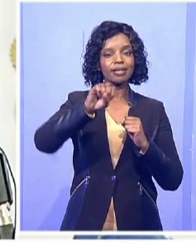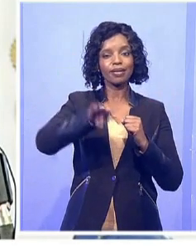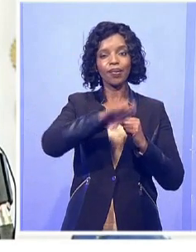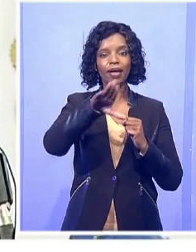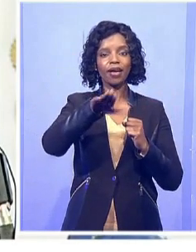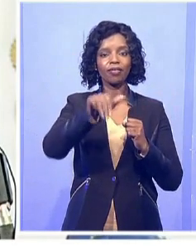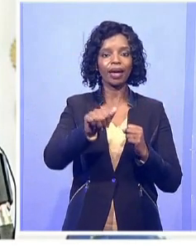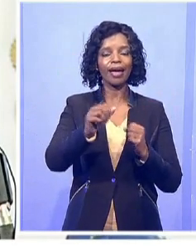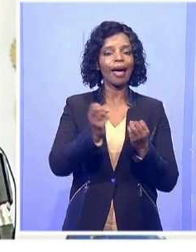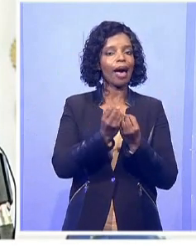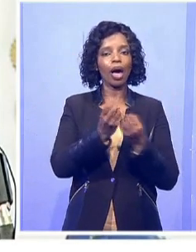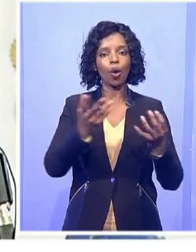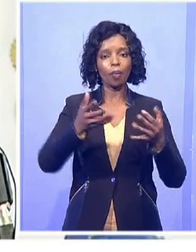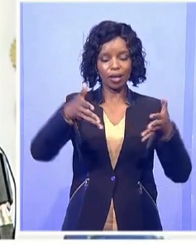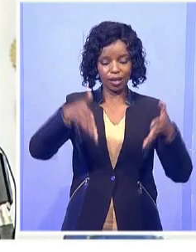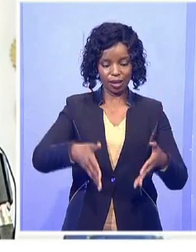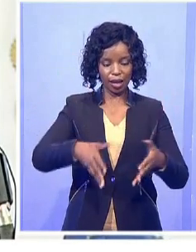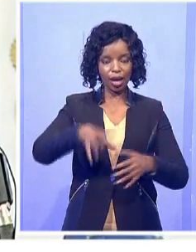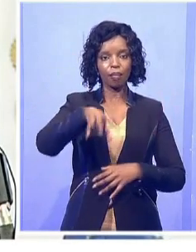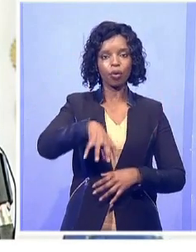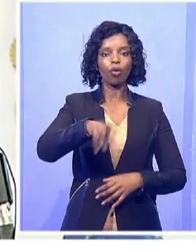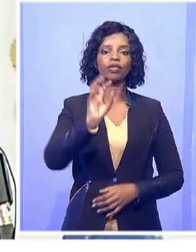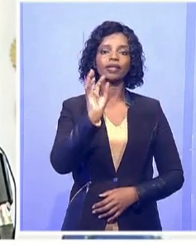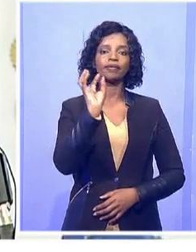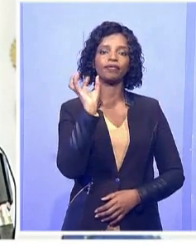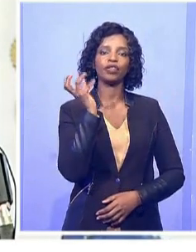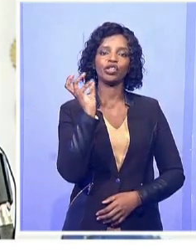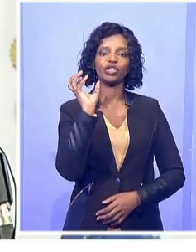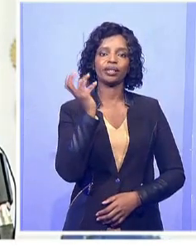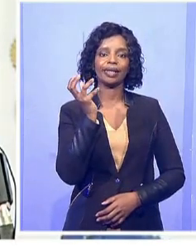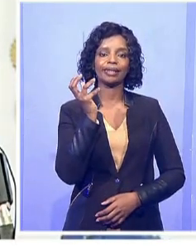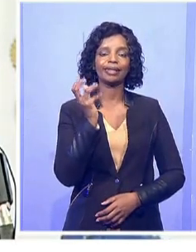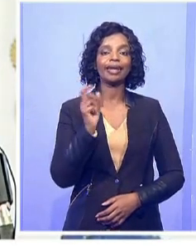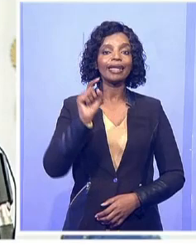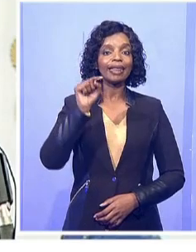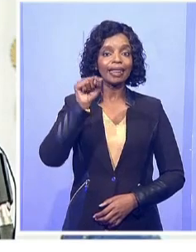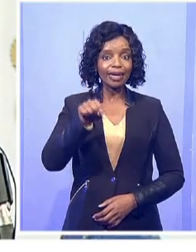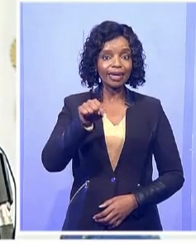know that, if we allow the verification process to happen.